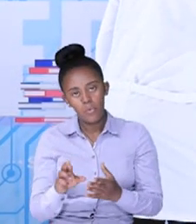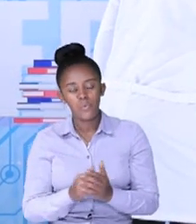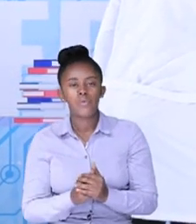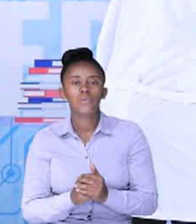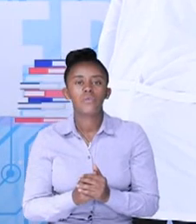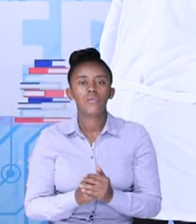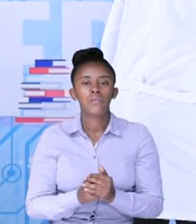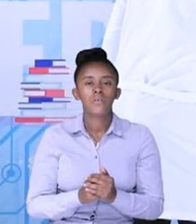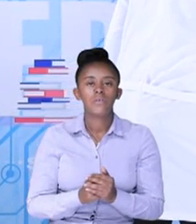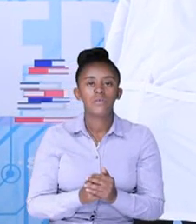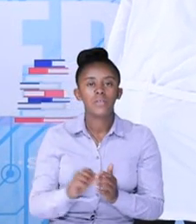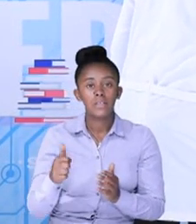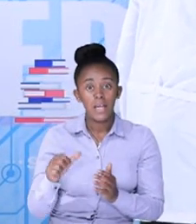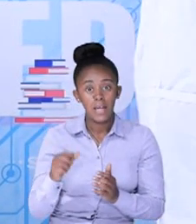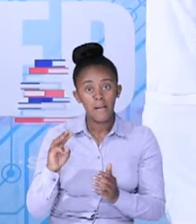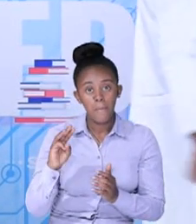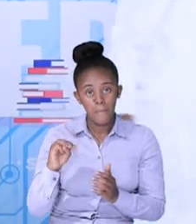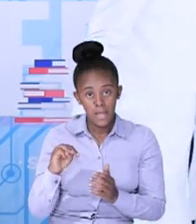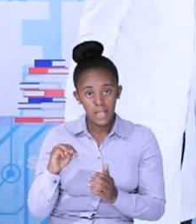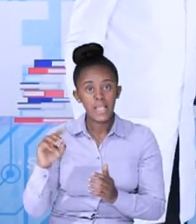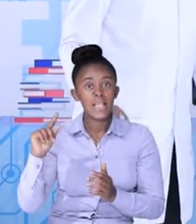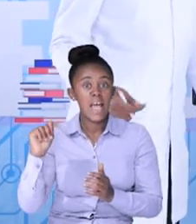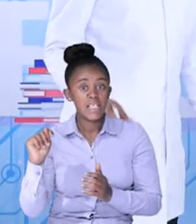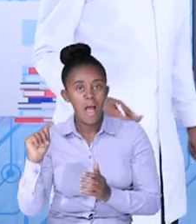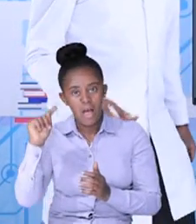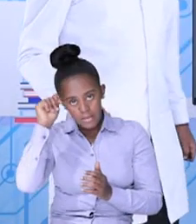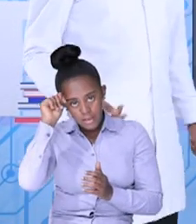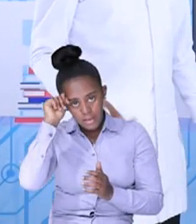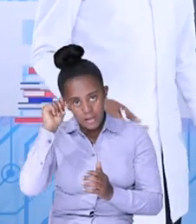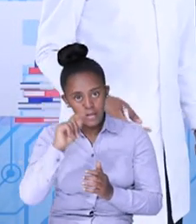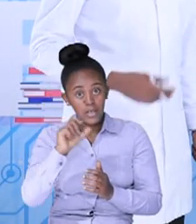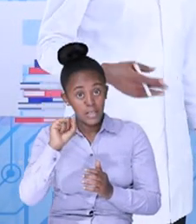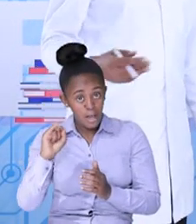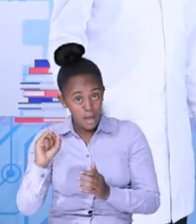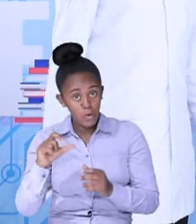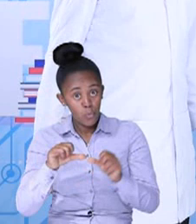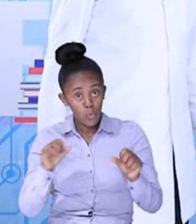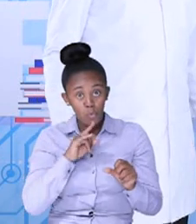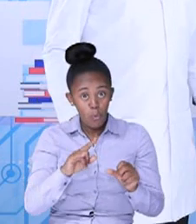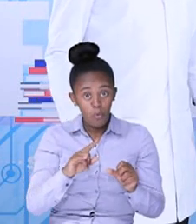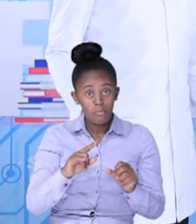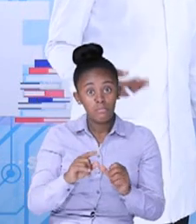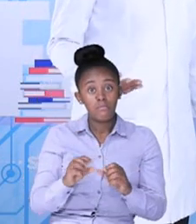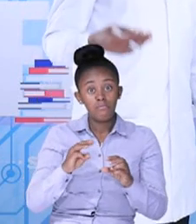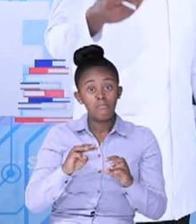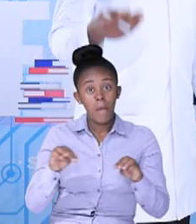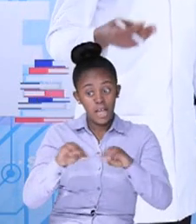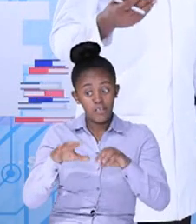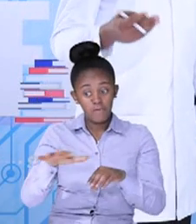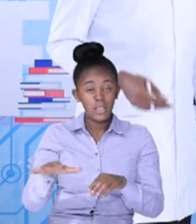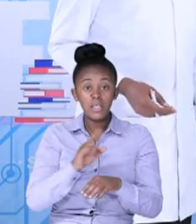10 millitesla. By the way, the SI unit of magnetic field is Tesla. We have already mentioned that it